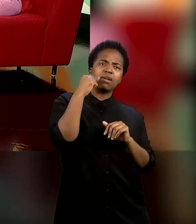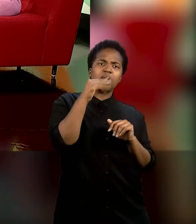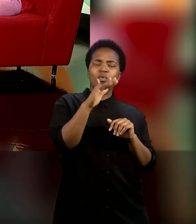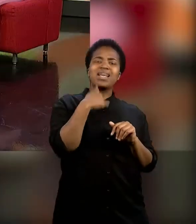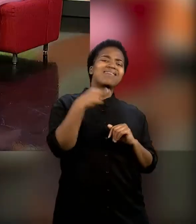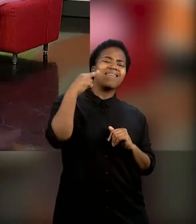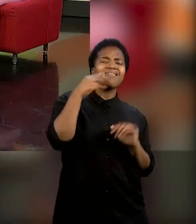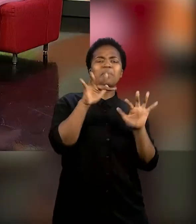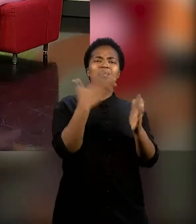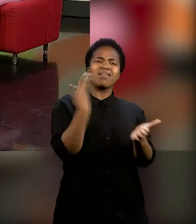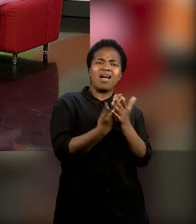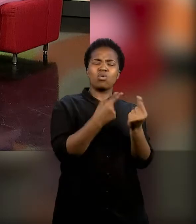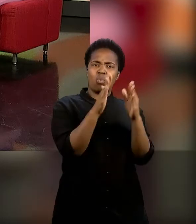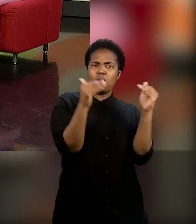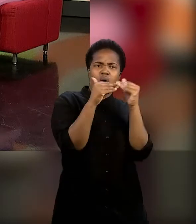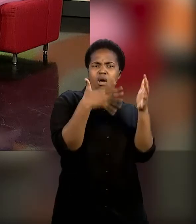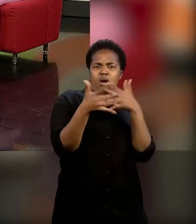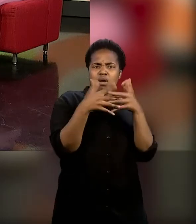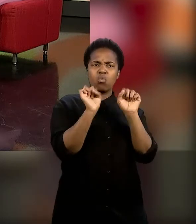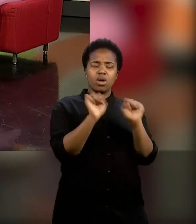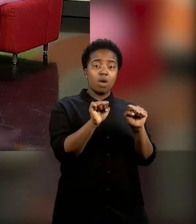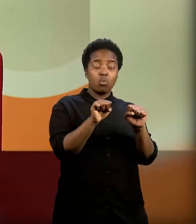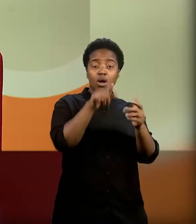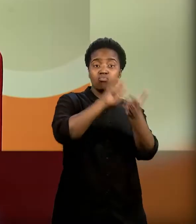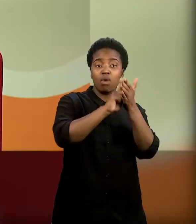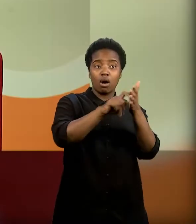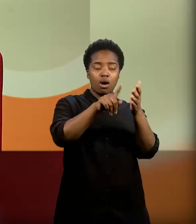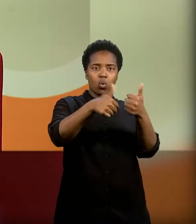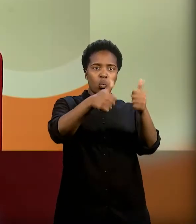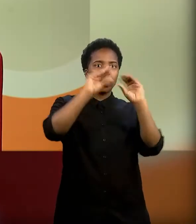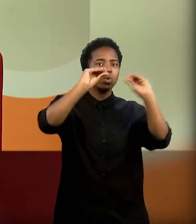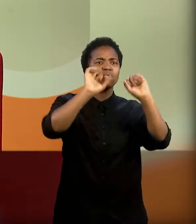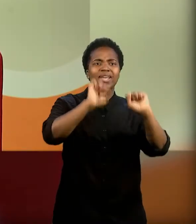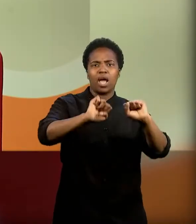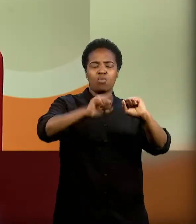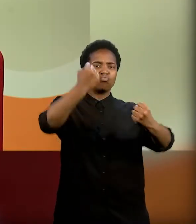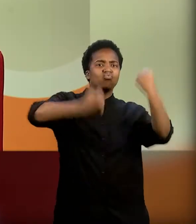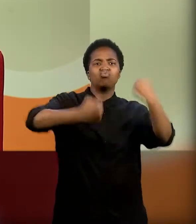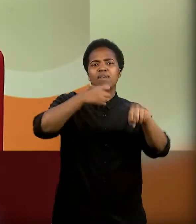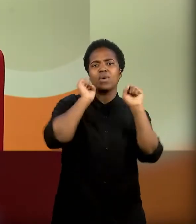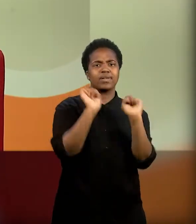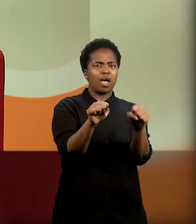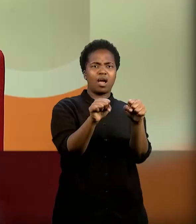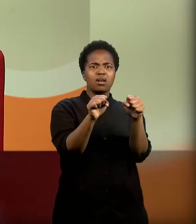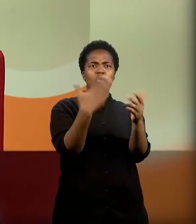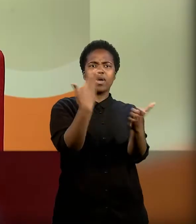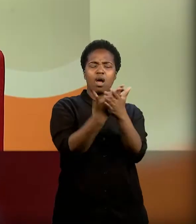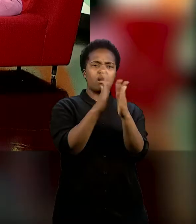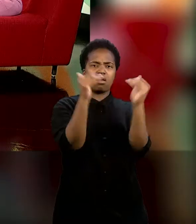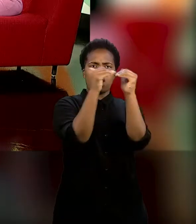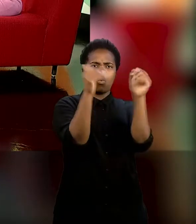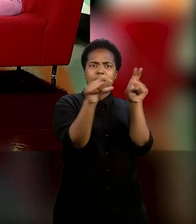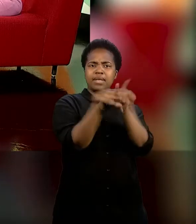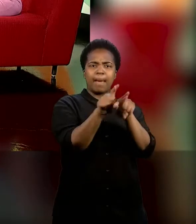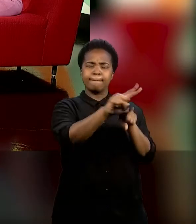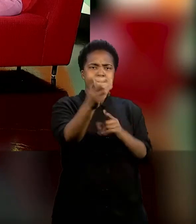represent deaf people and say, you know what, deaf people can do anything. We can write, we've got good education, we can drive. We